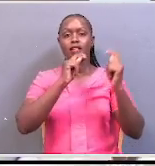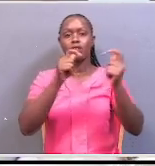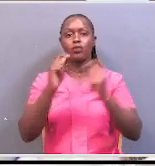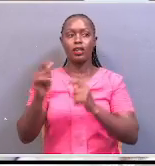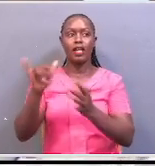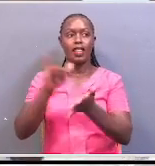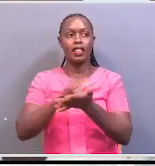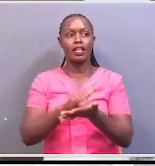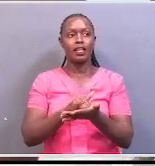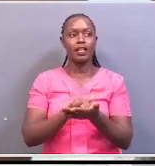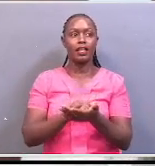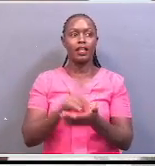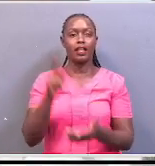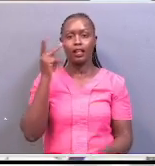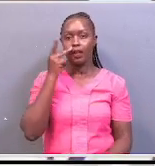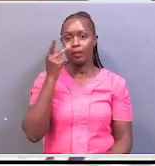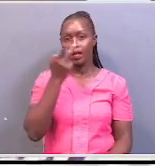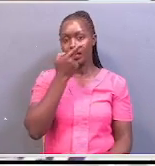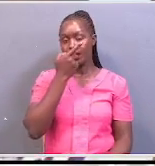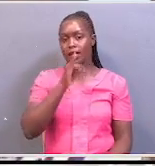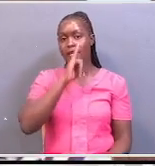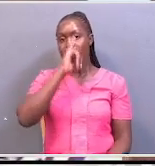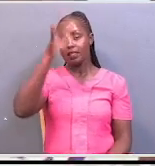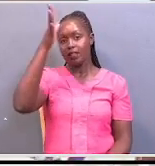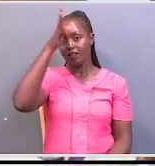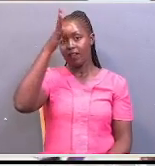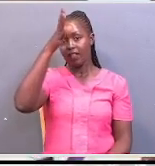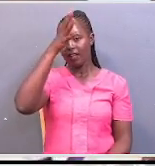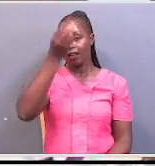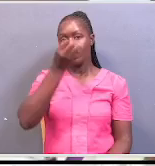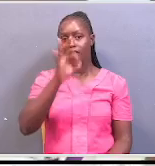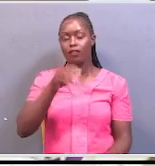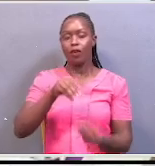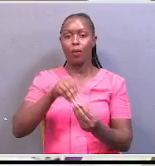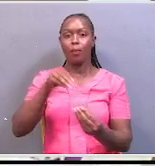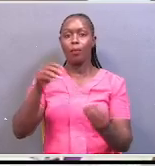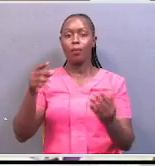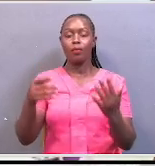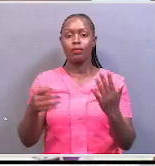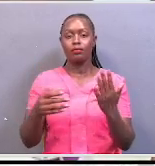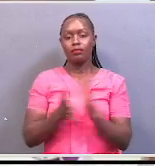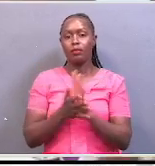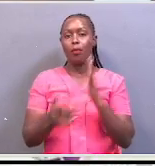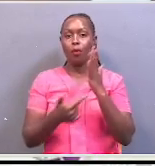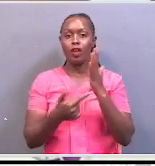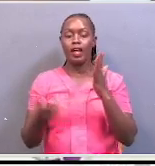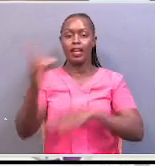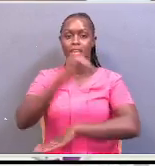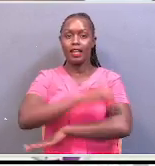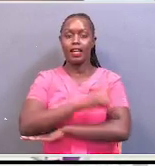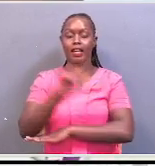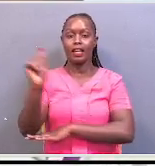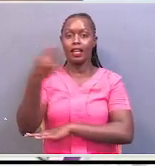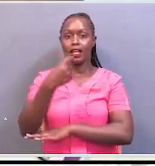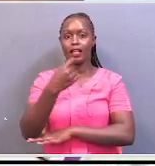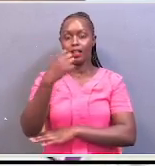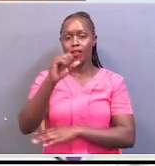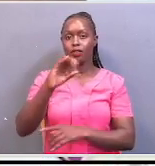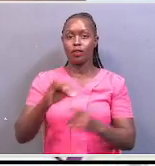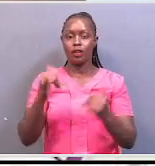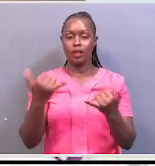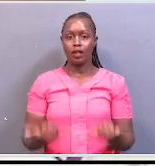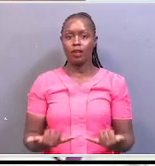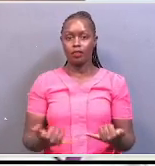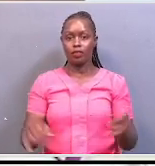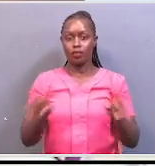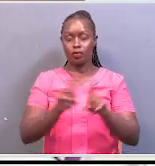that Mwai Kibaki is the father of modern-day Kenya. and therefore it is